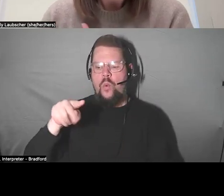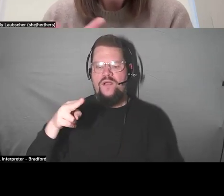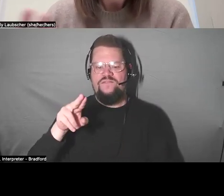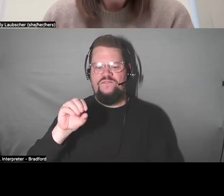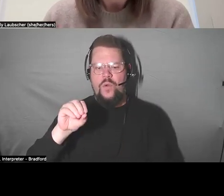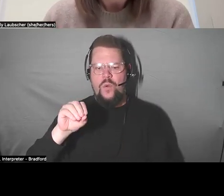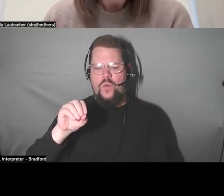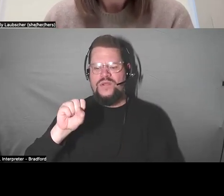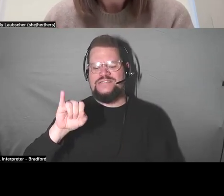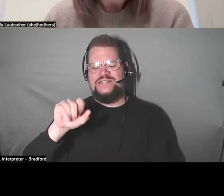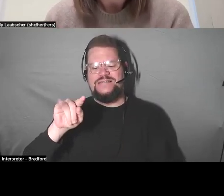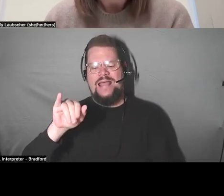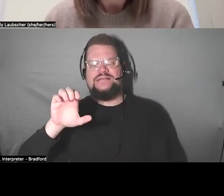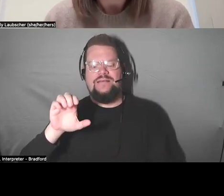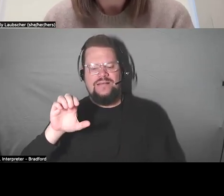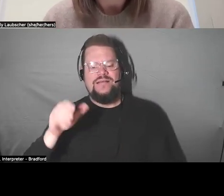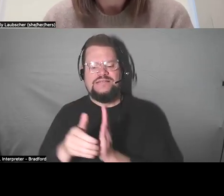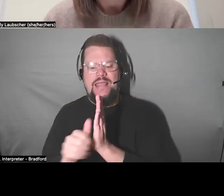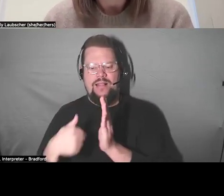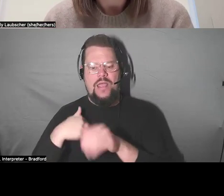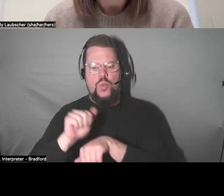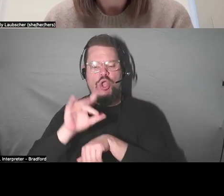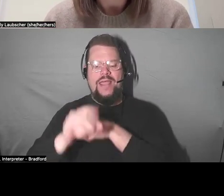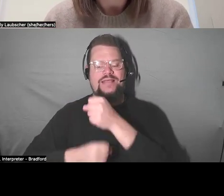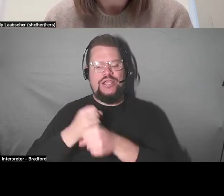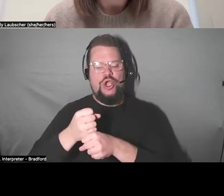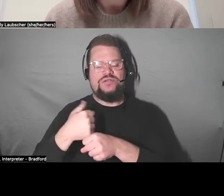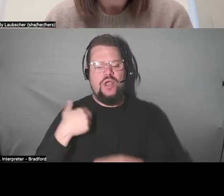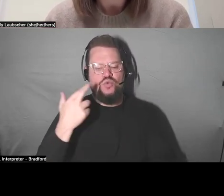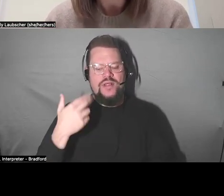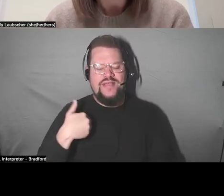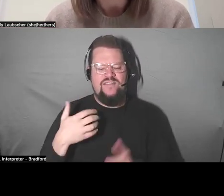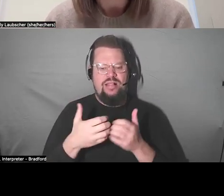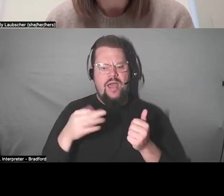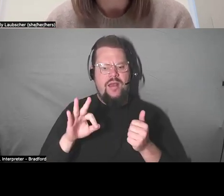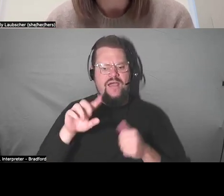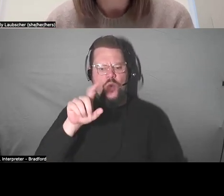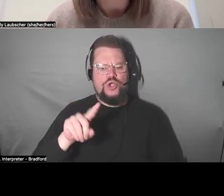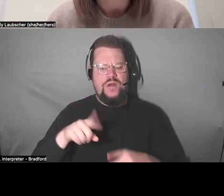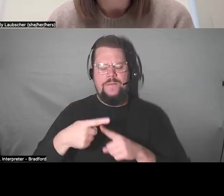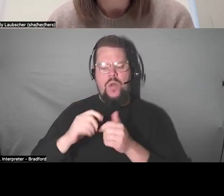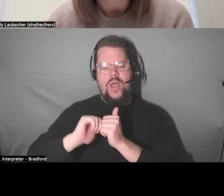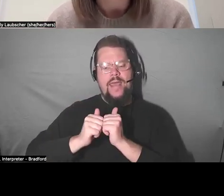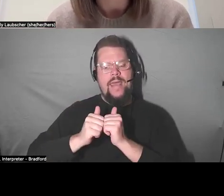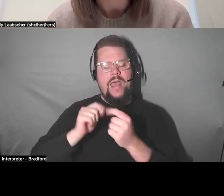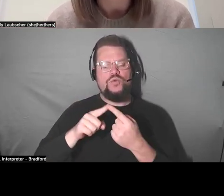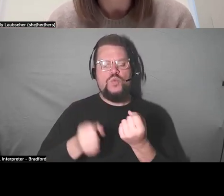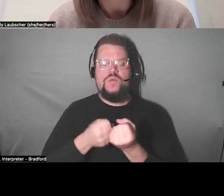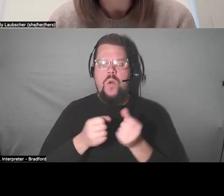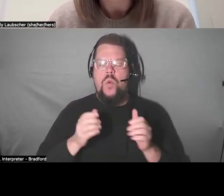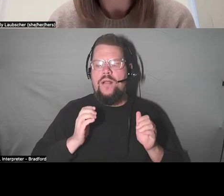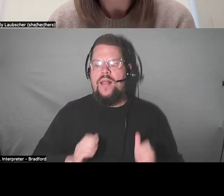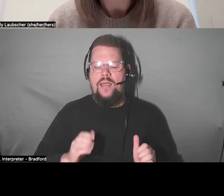So I worked for about 8 years, and at that point, I realized that I still had a lot of questions about how best to support my clients